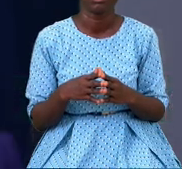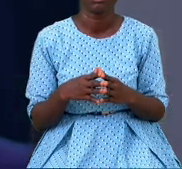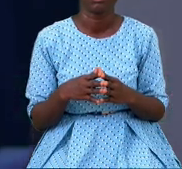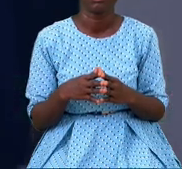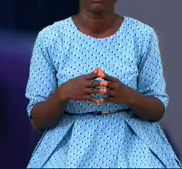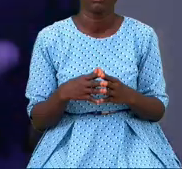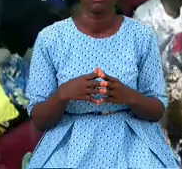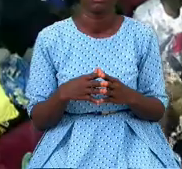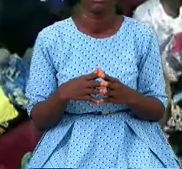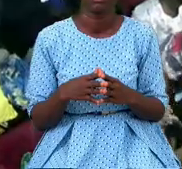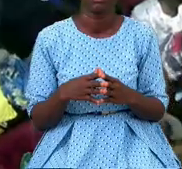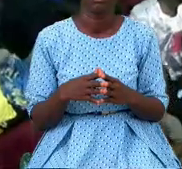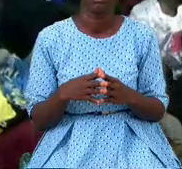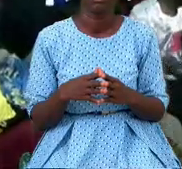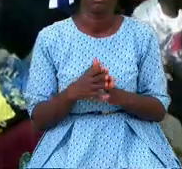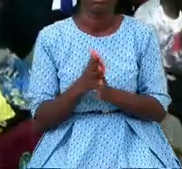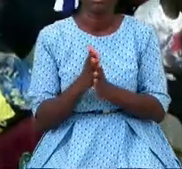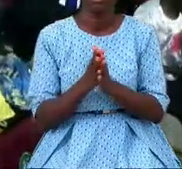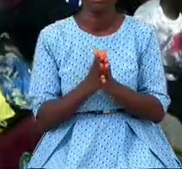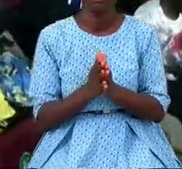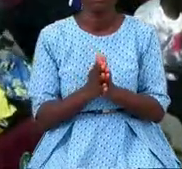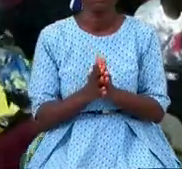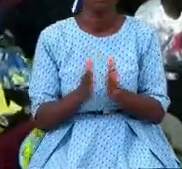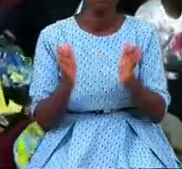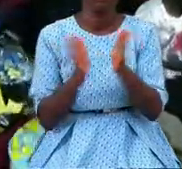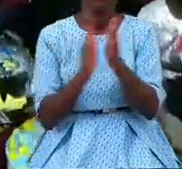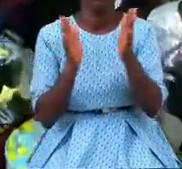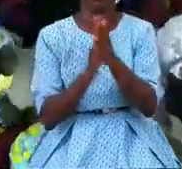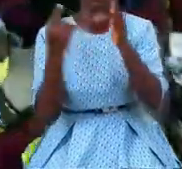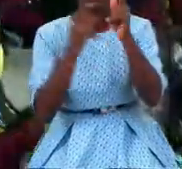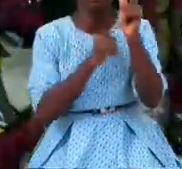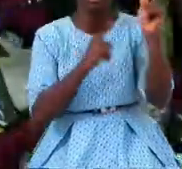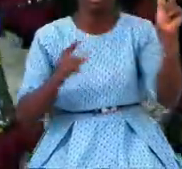Now rise up now as our Father in the Lord